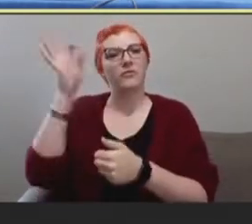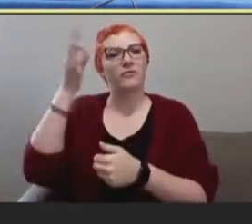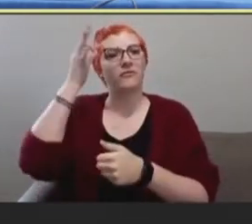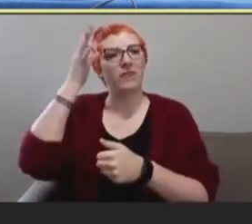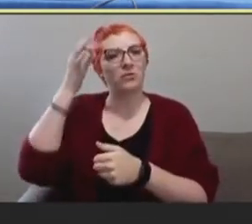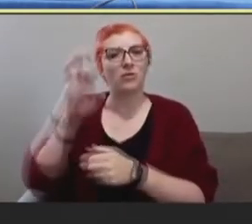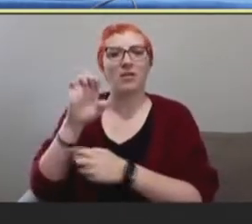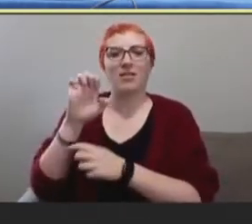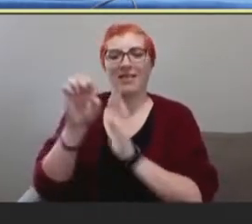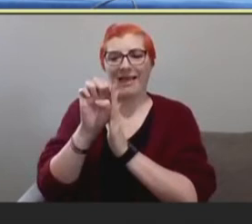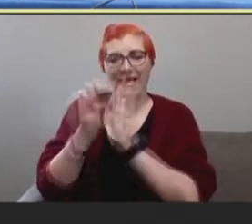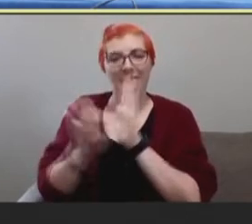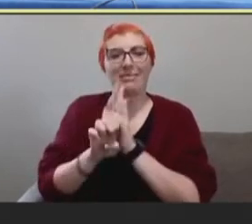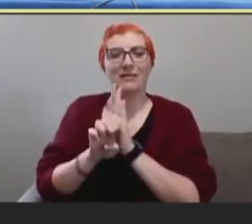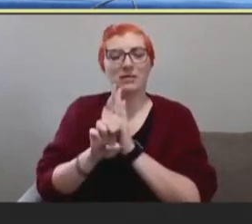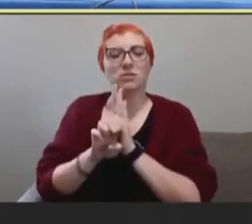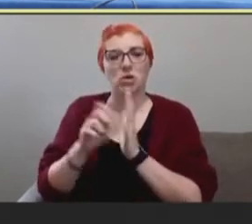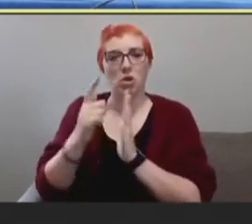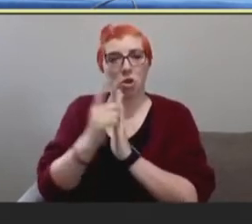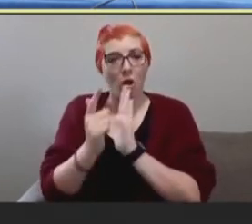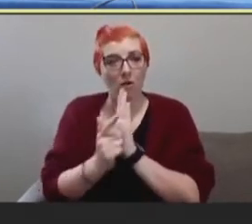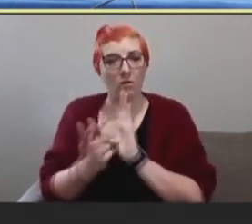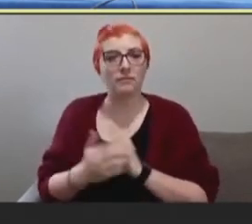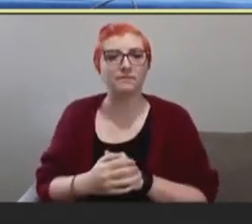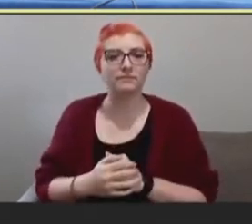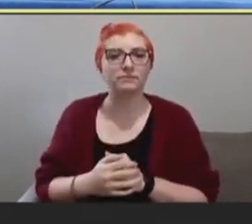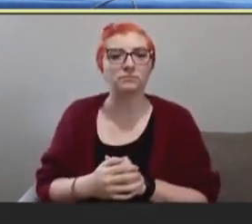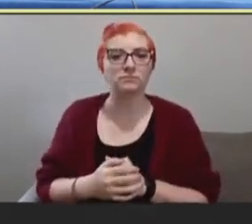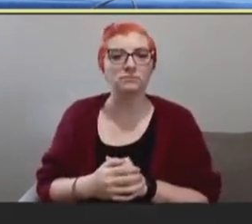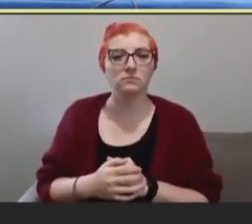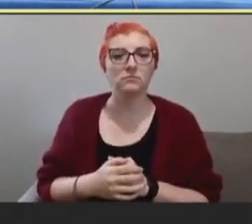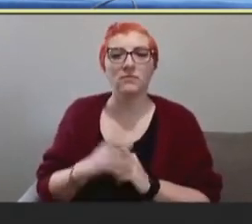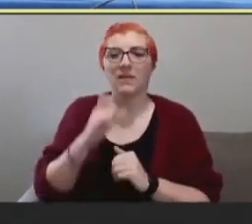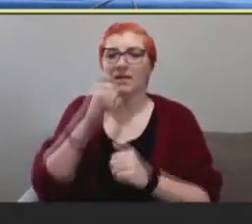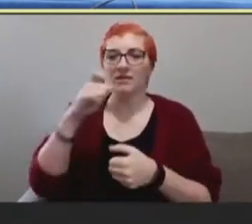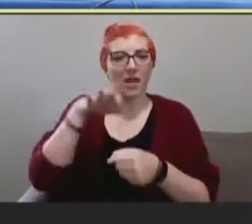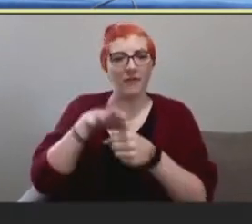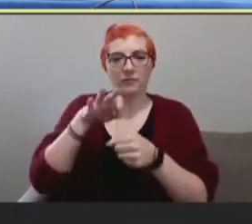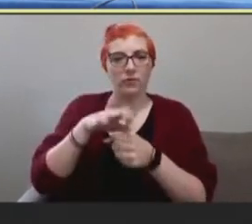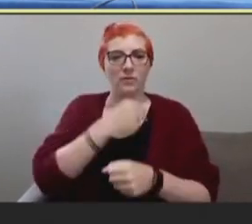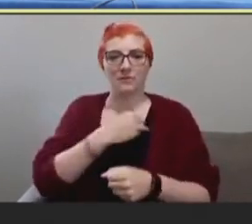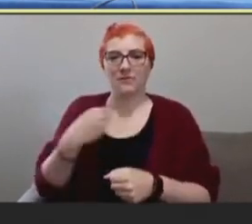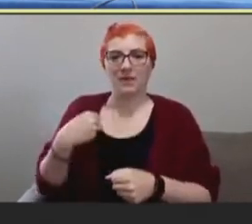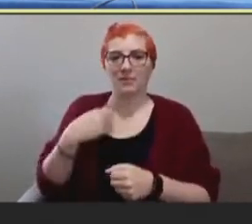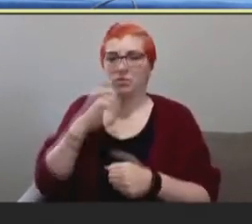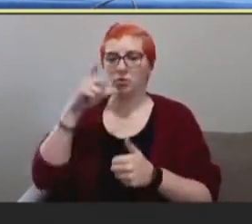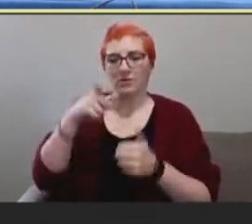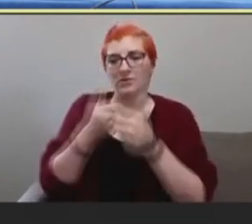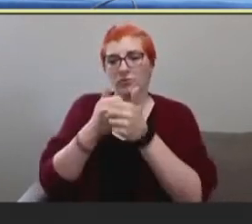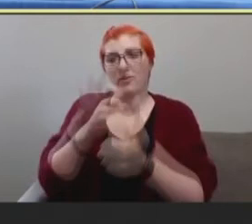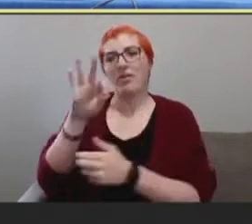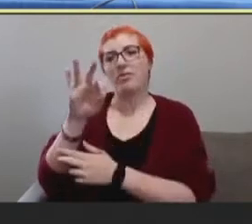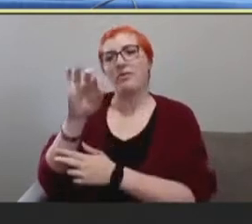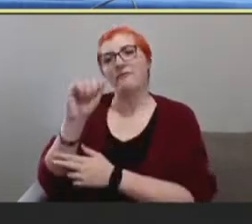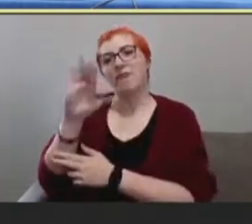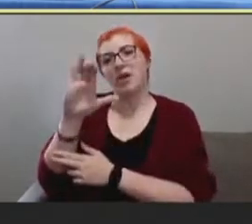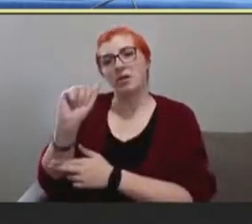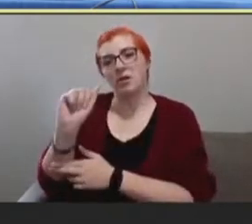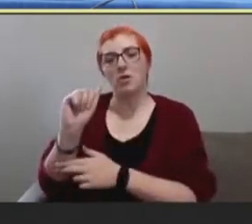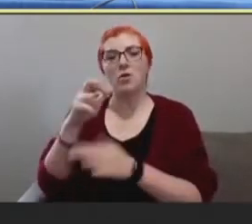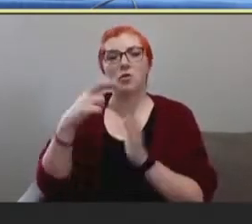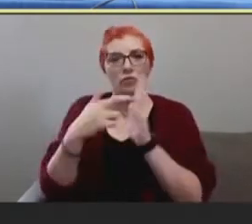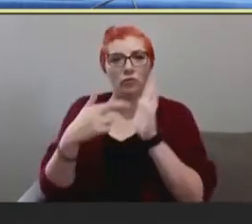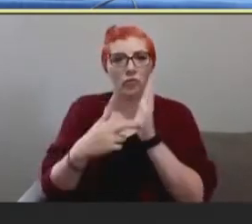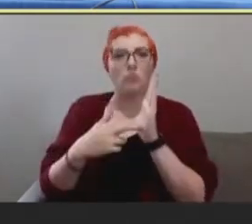liaison representatives are non-voting members of the advisory council and are not subject to the same FACA rules as the voting members.